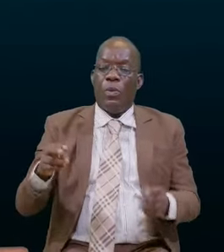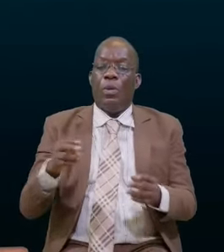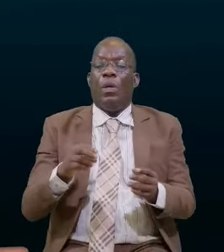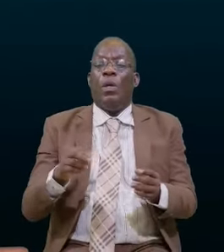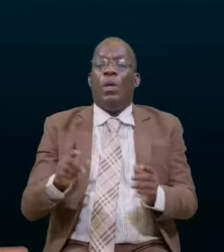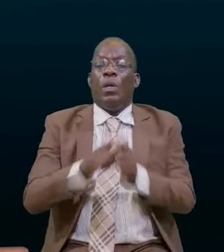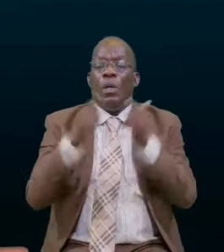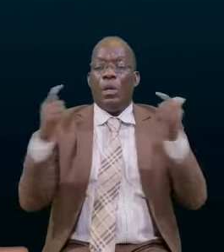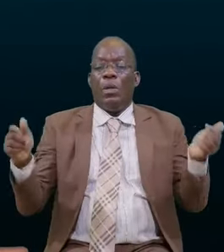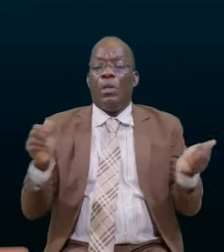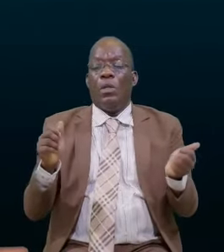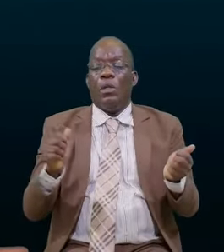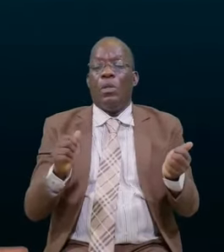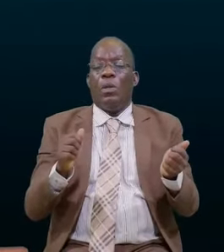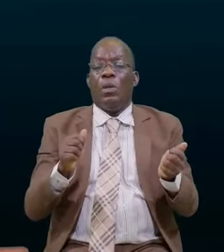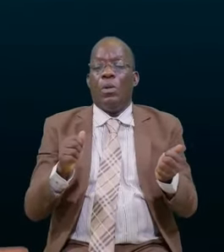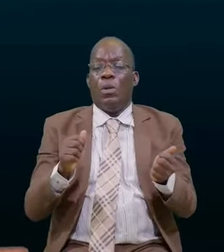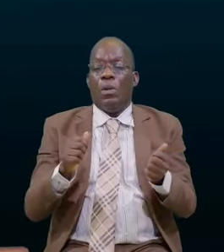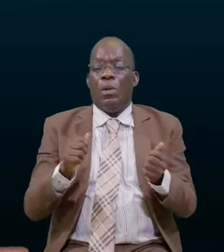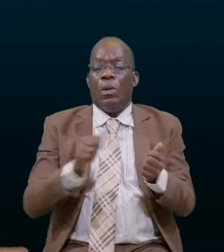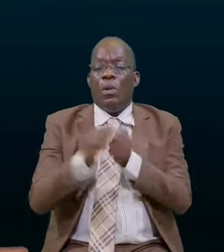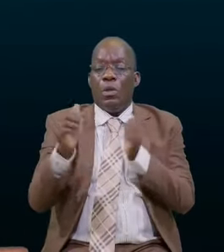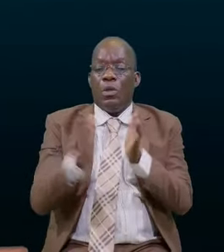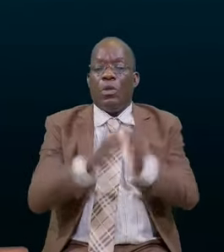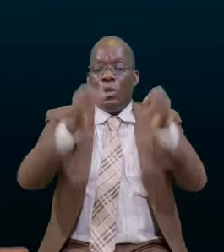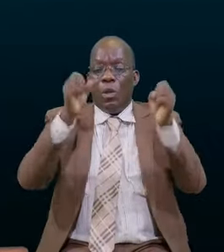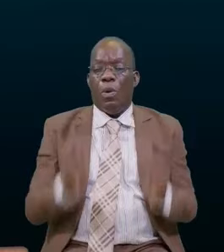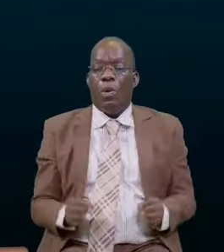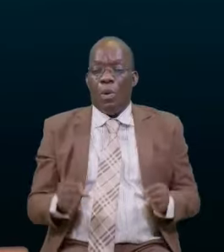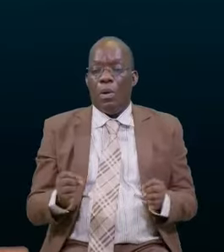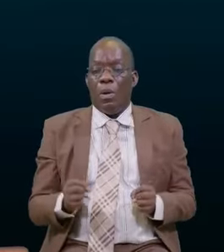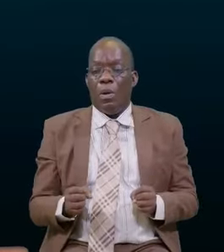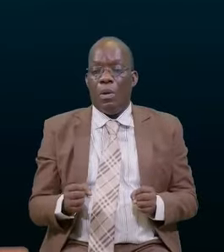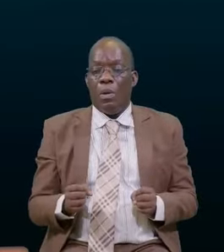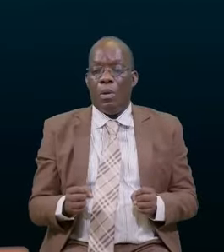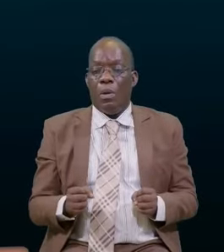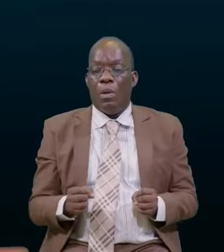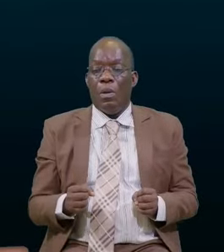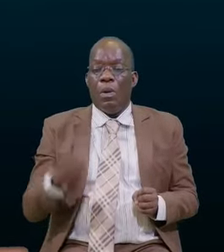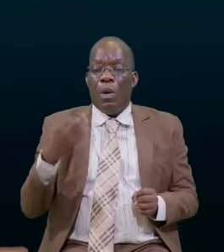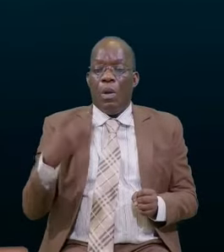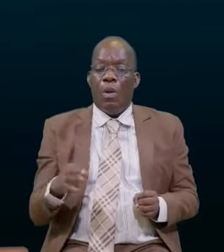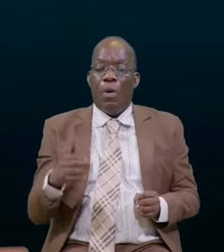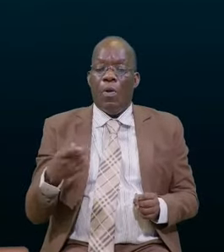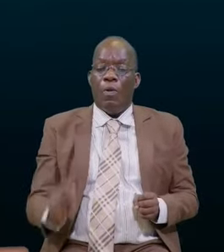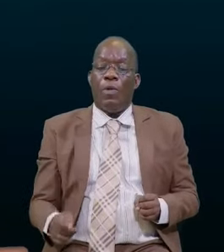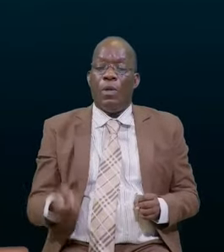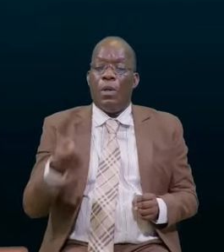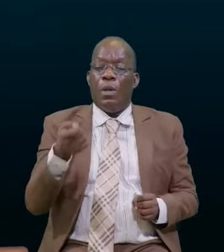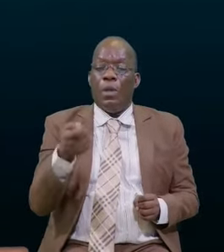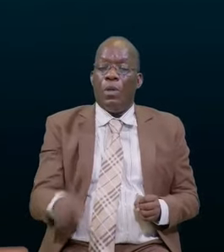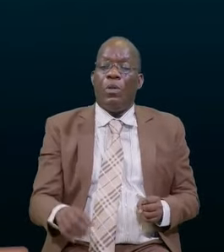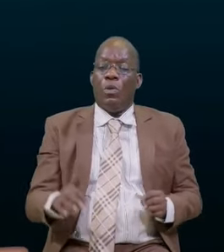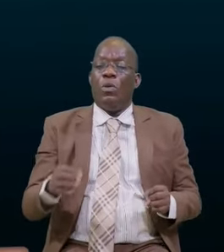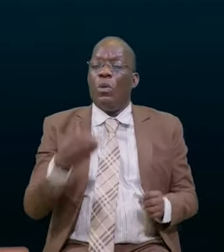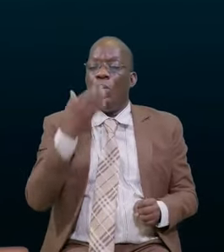little family devastating potentials of of the little evil Family